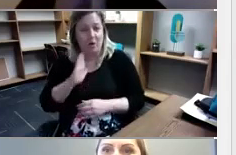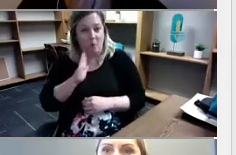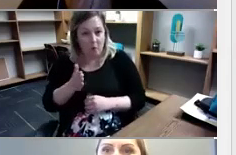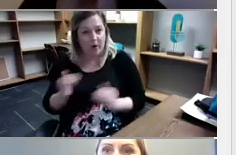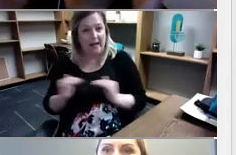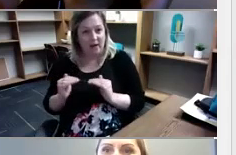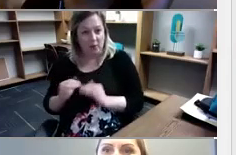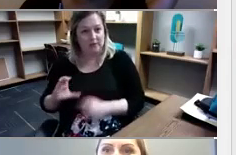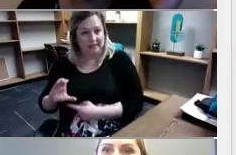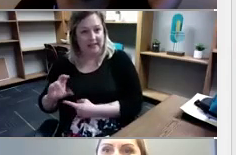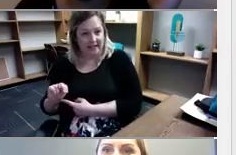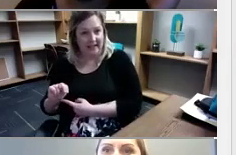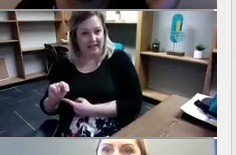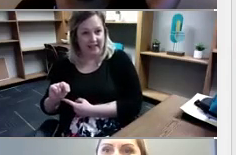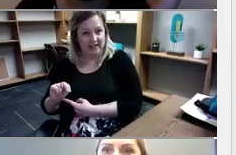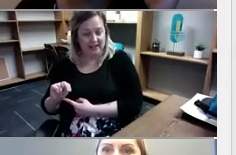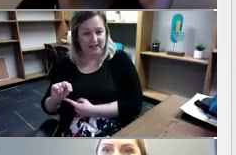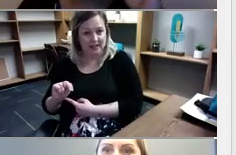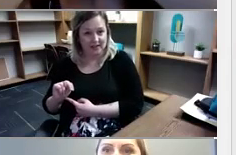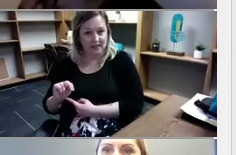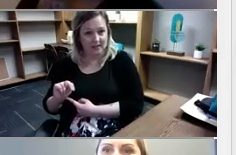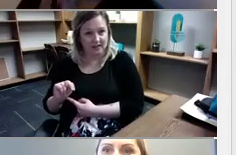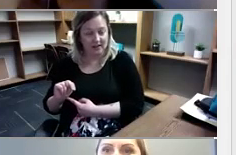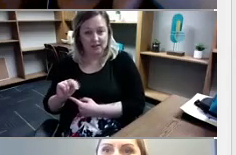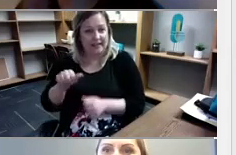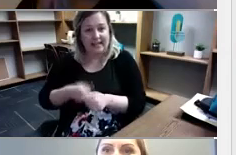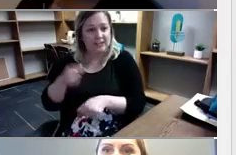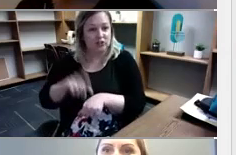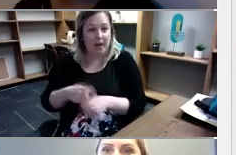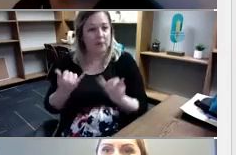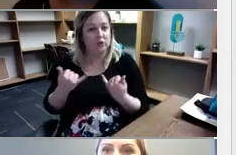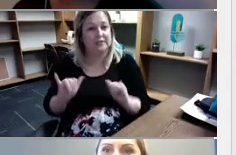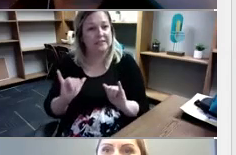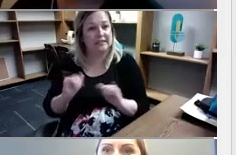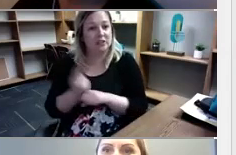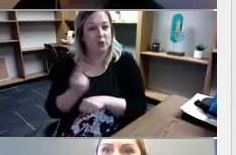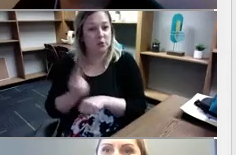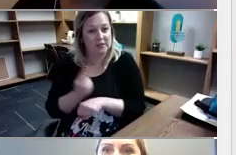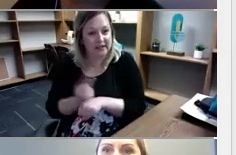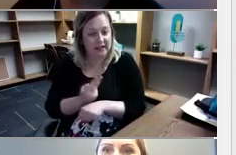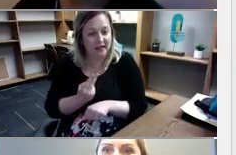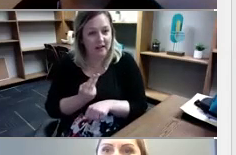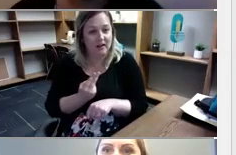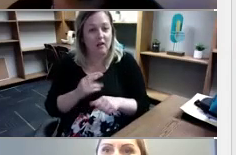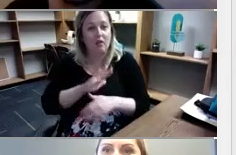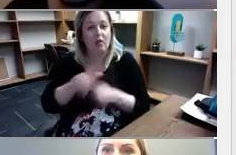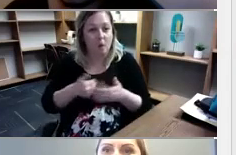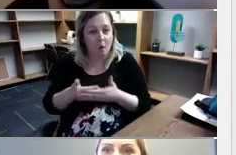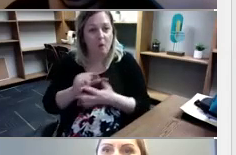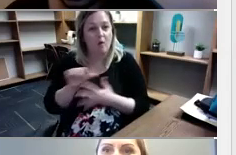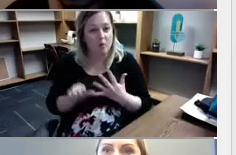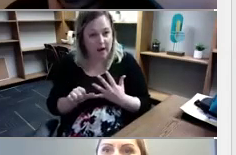still bothered with the entire array every time, and then we are merging them together to get the same complexity as Cn.